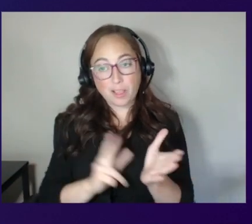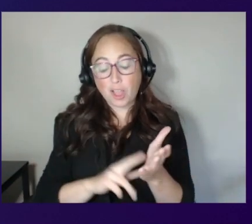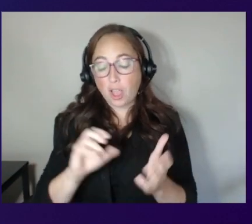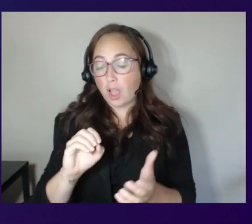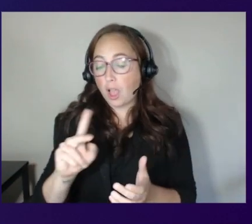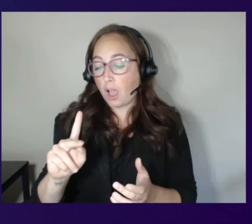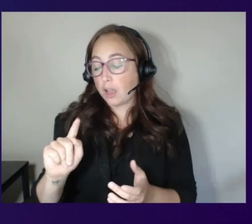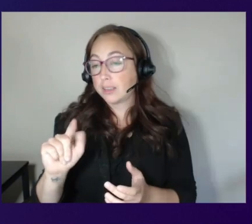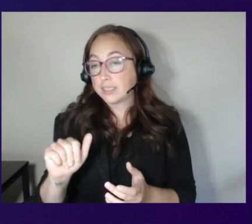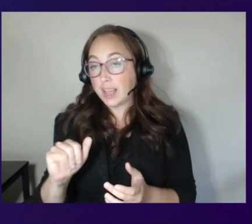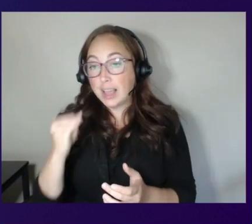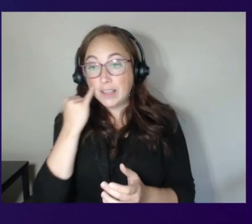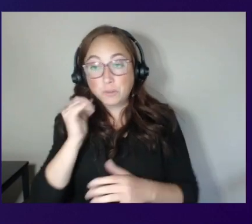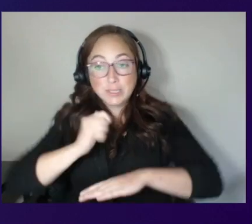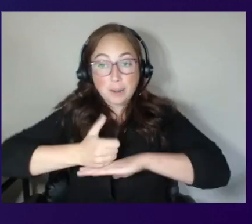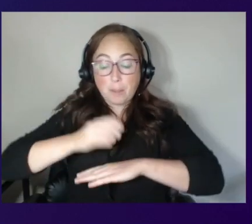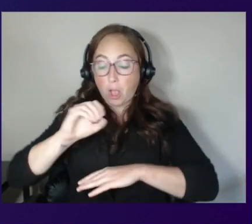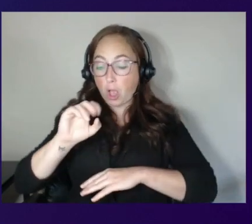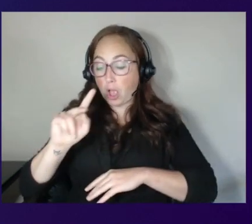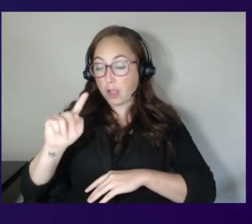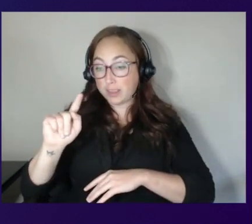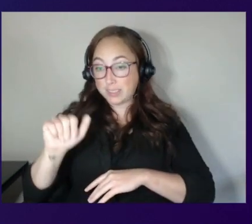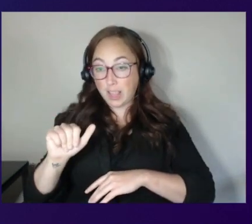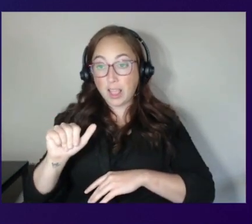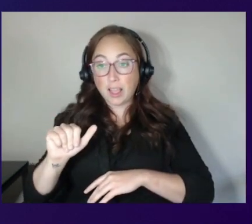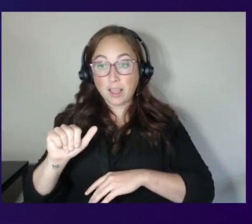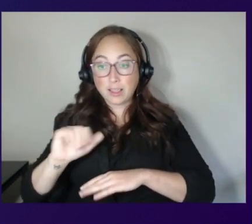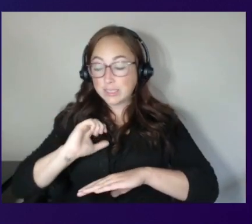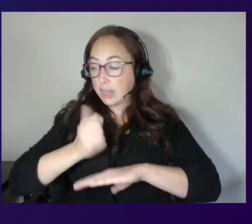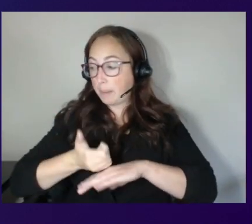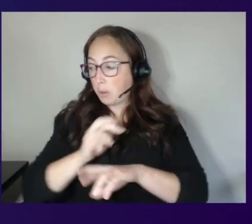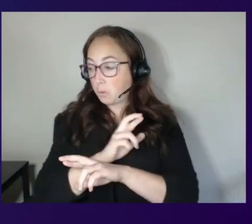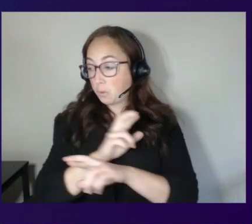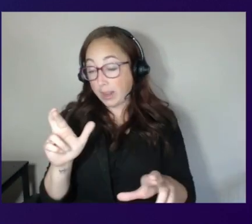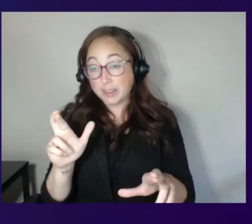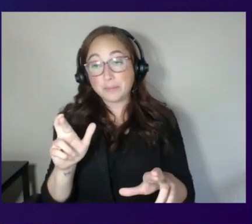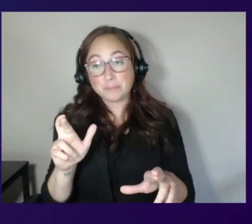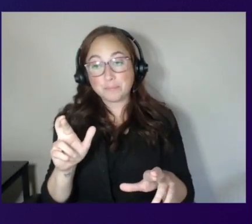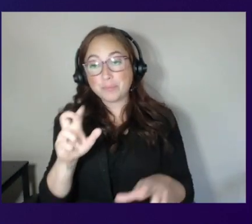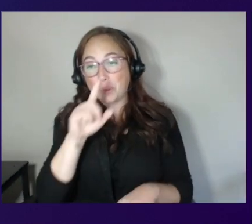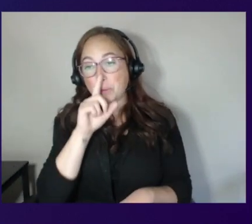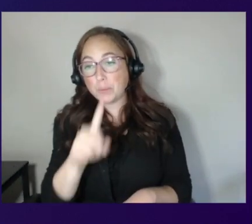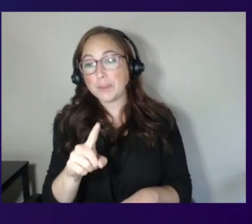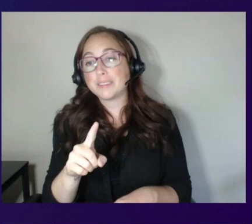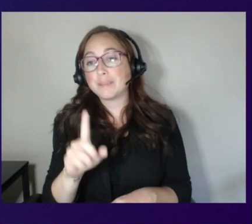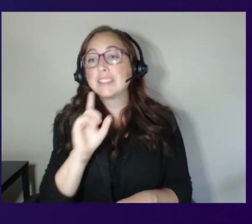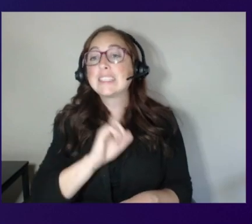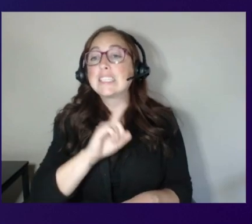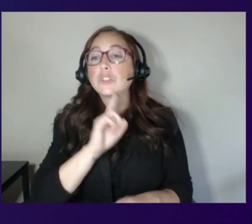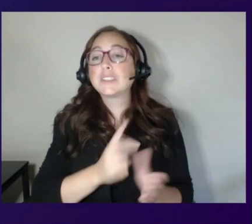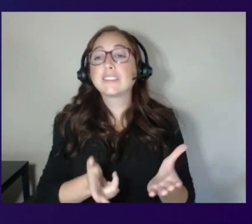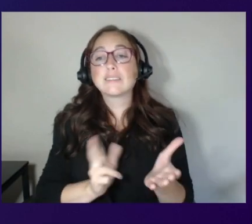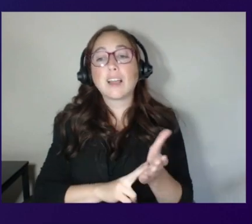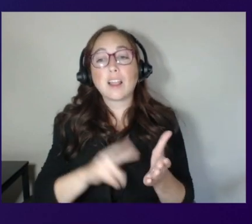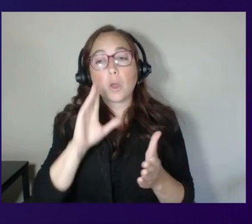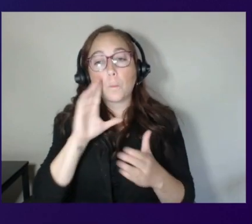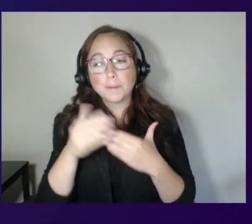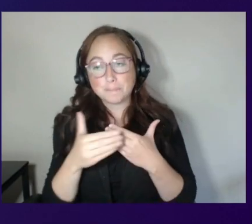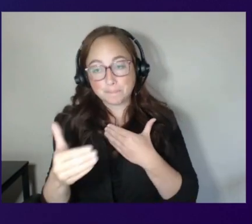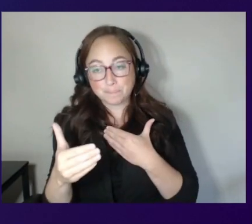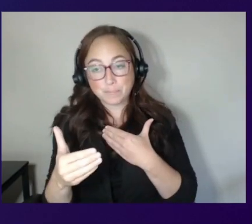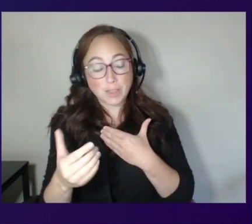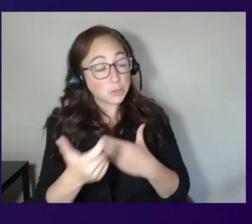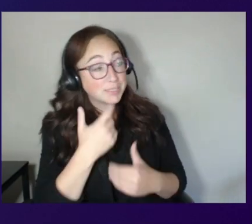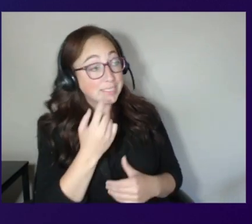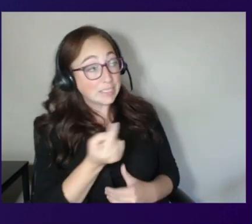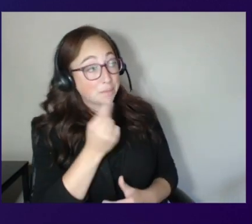Okta jump page, which has all your applications there that are protected by Okta, you essentially get single sign-on to all those different apps. Yeah, and you said something that was really cool to